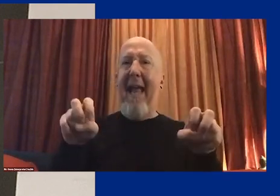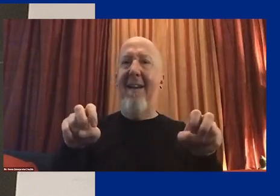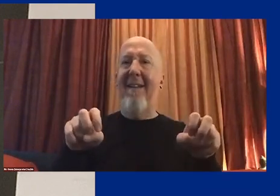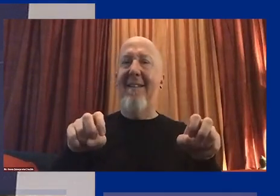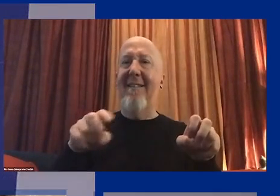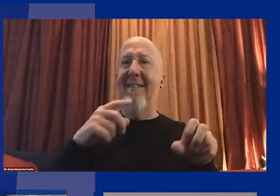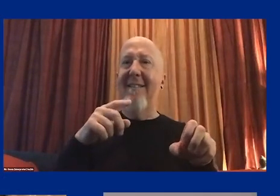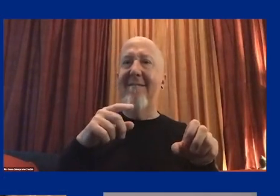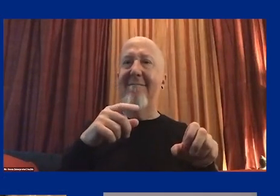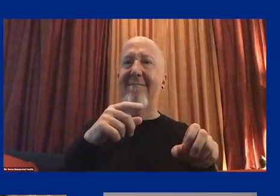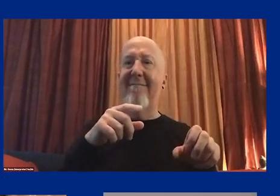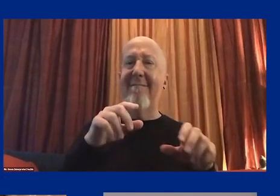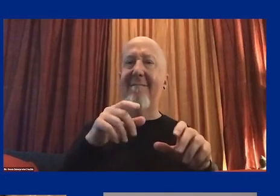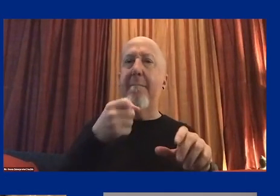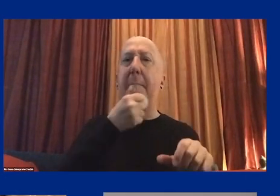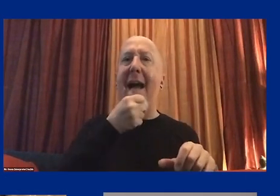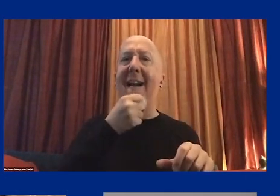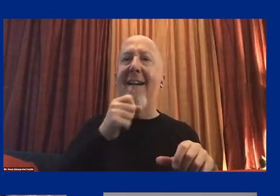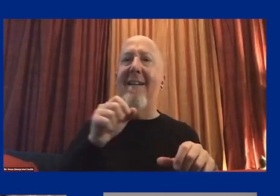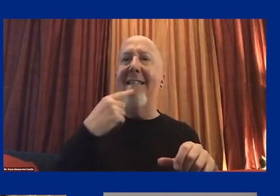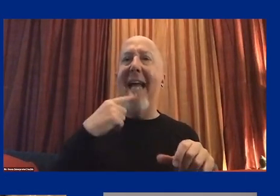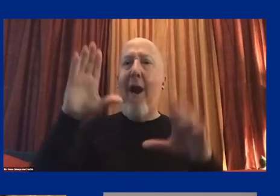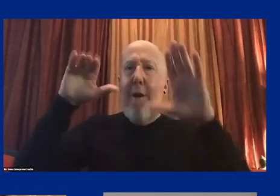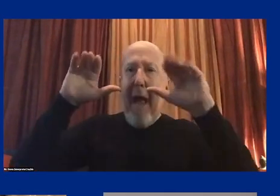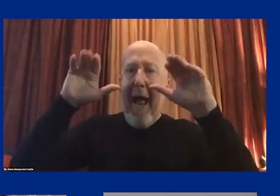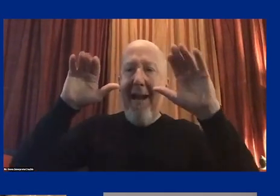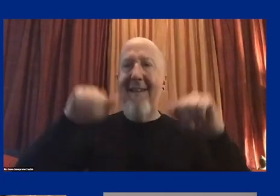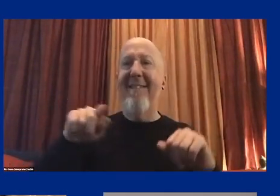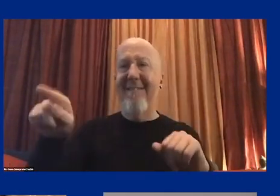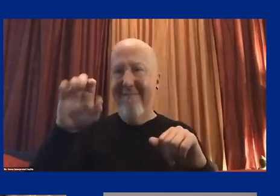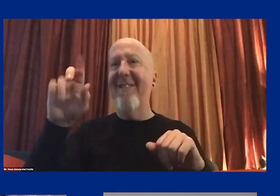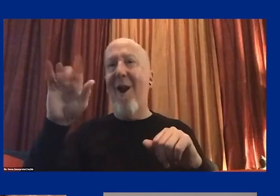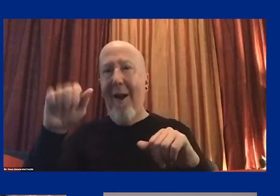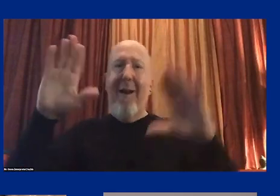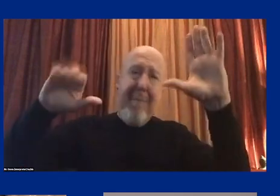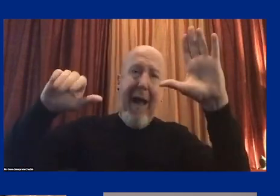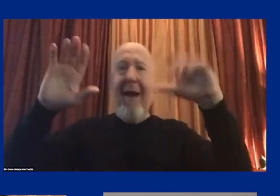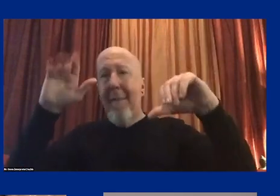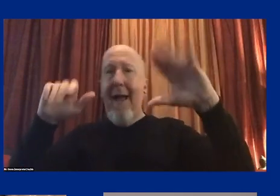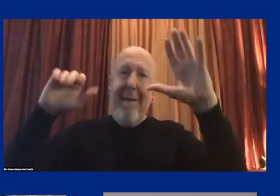say goodbye before we end. Bye. Goodbye.